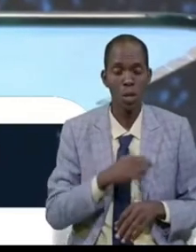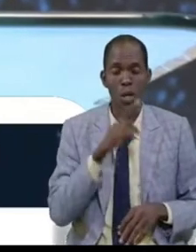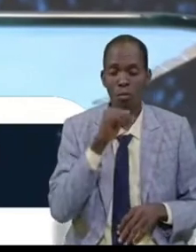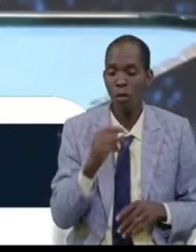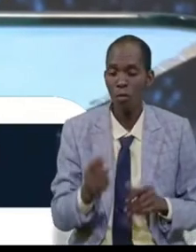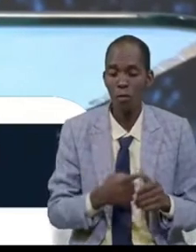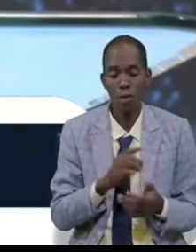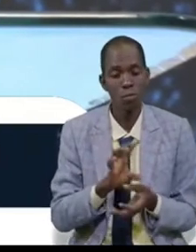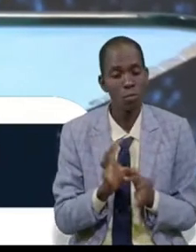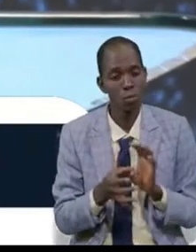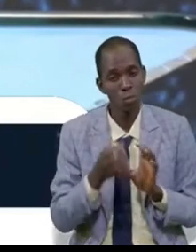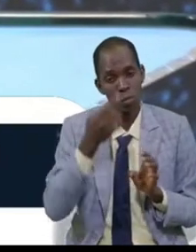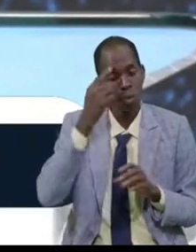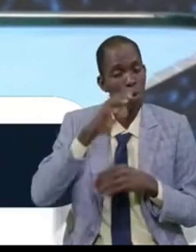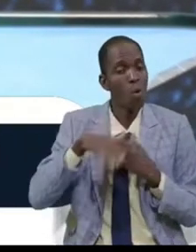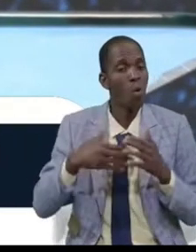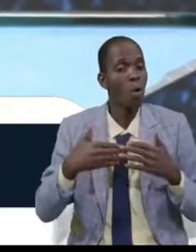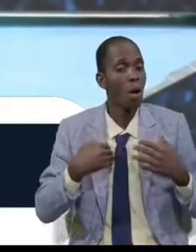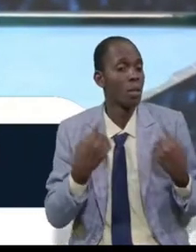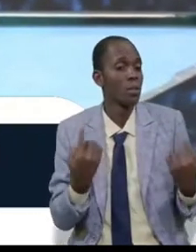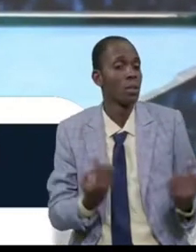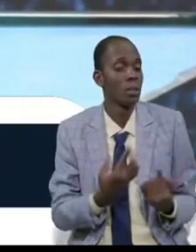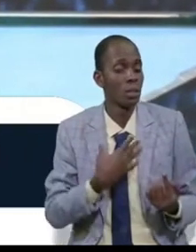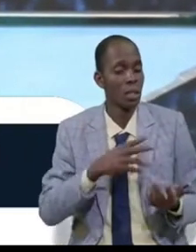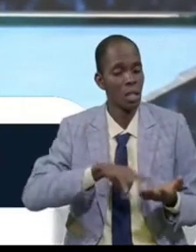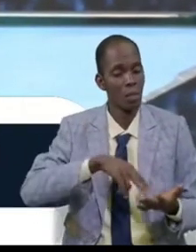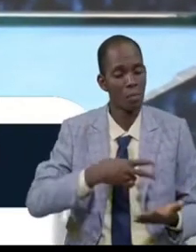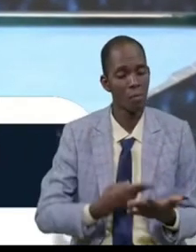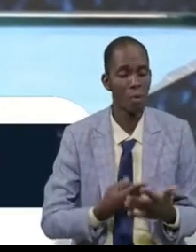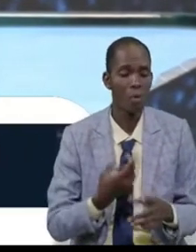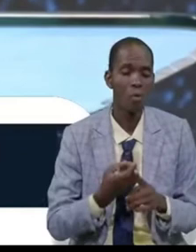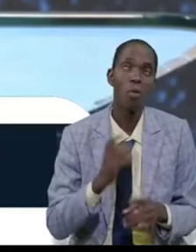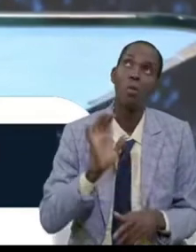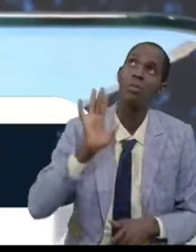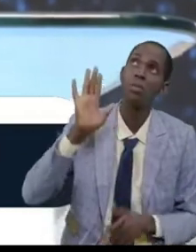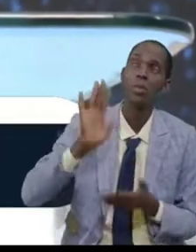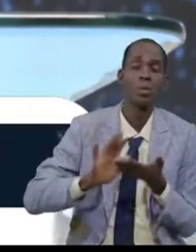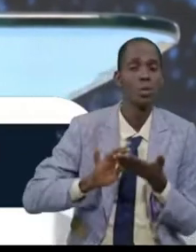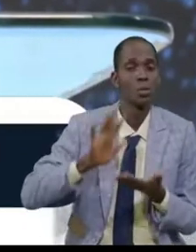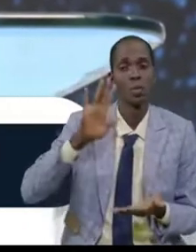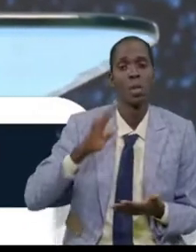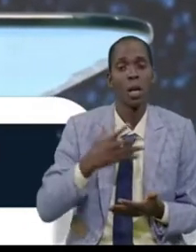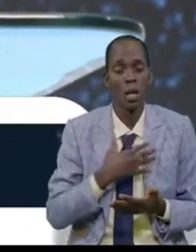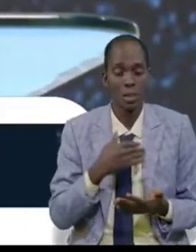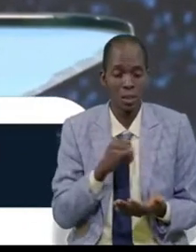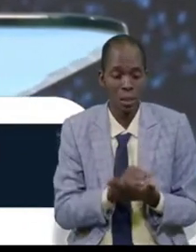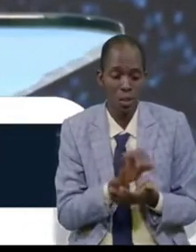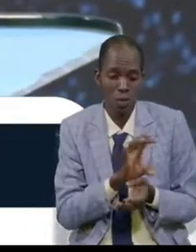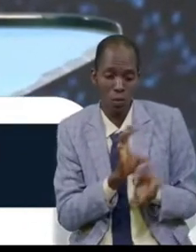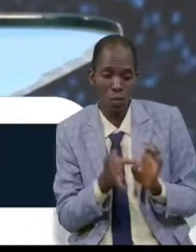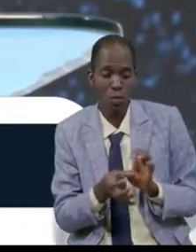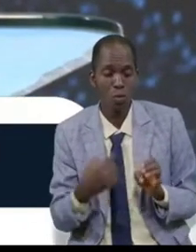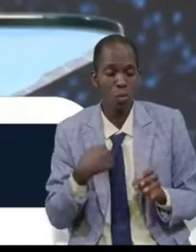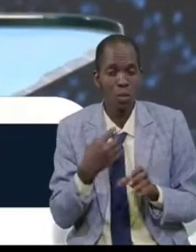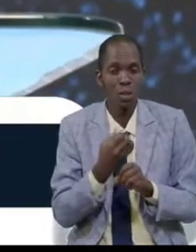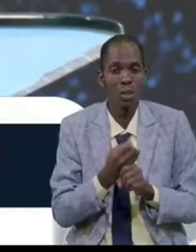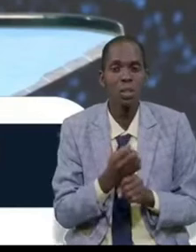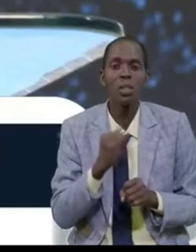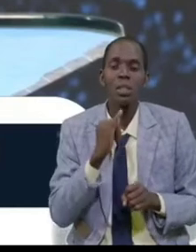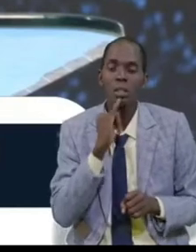of God. And it is the salvation, the conversion we have by the grace of God that brings